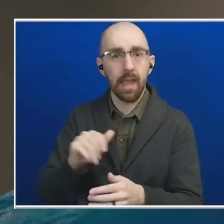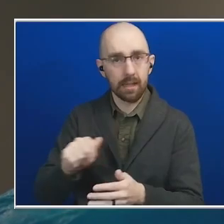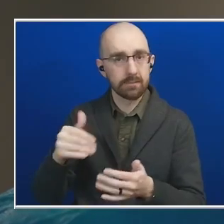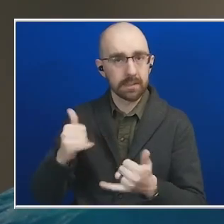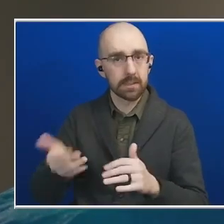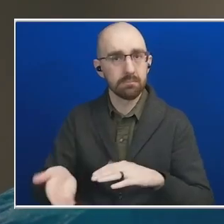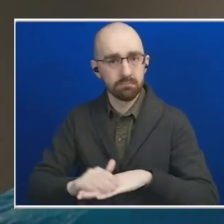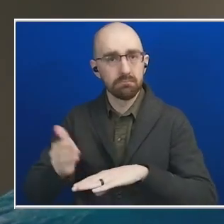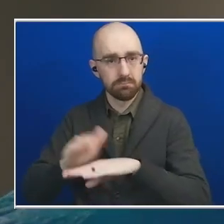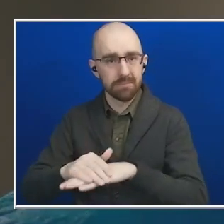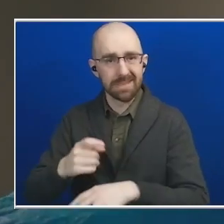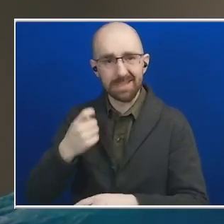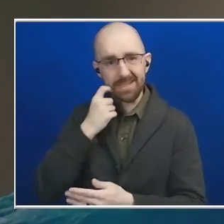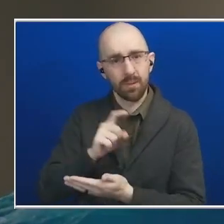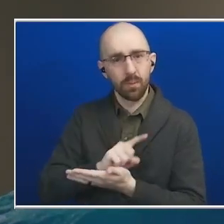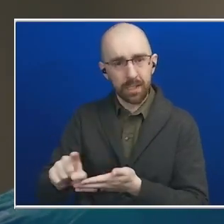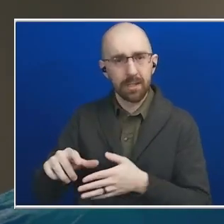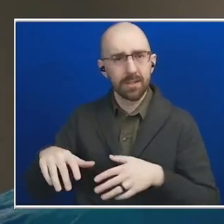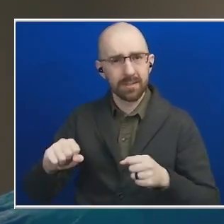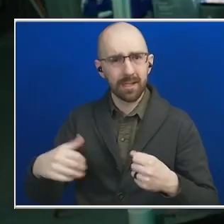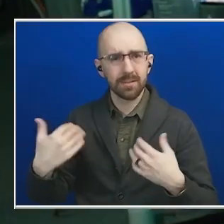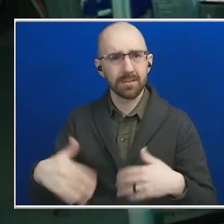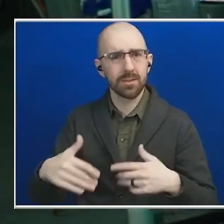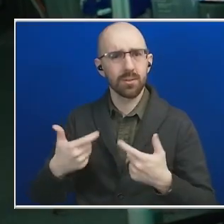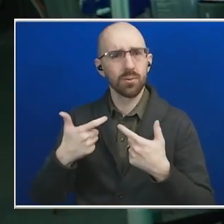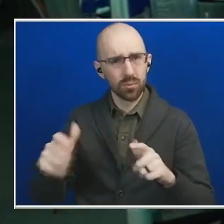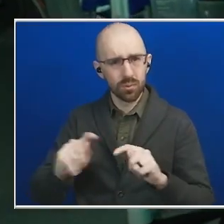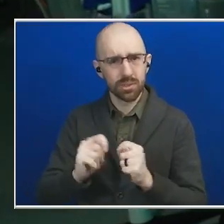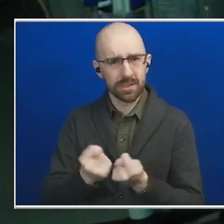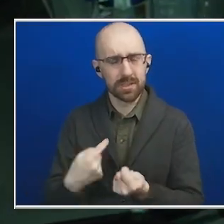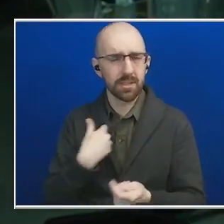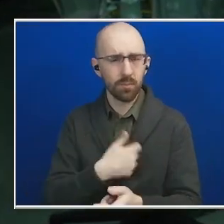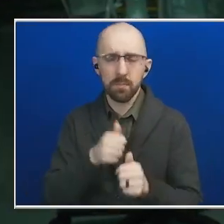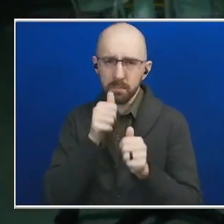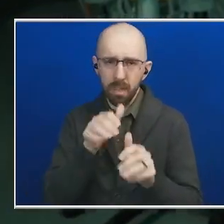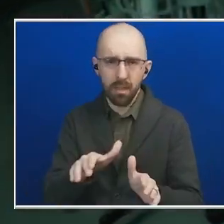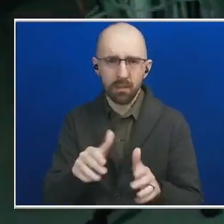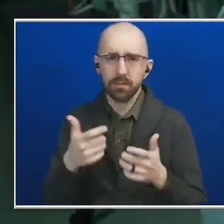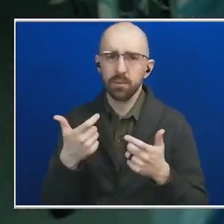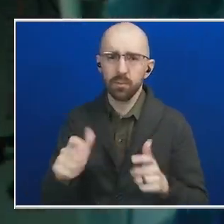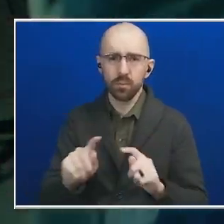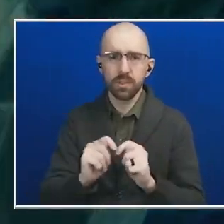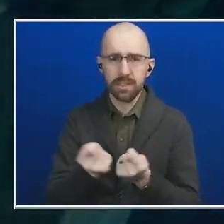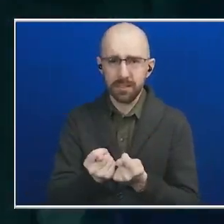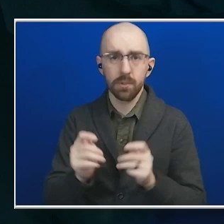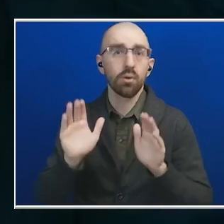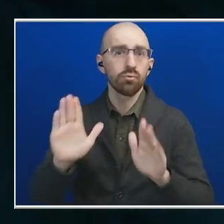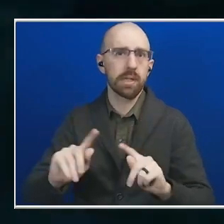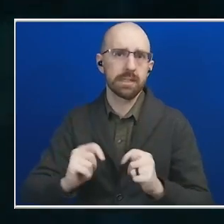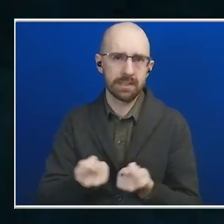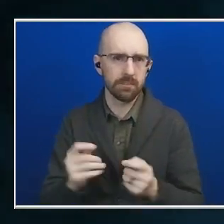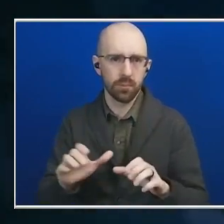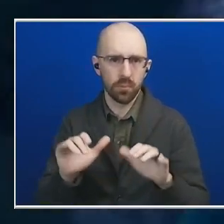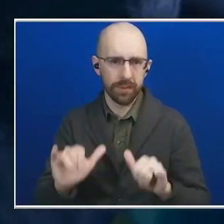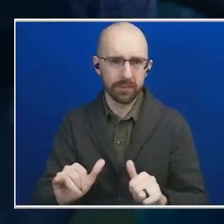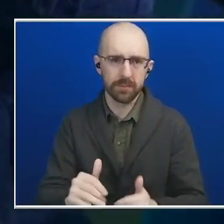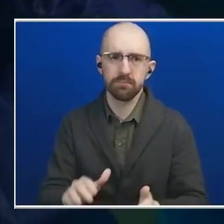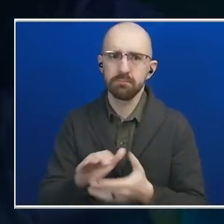It takes an incredibly huge team, and we're blessed with such a great team to do this. Congratulations to the Center for